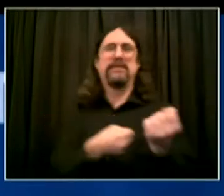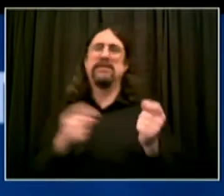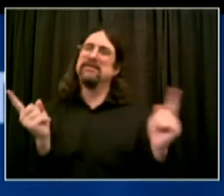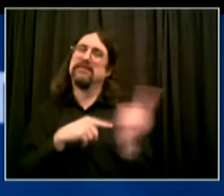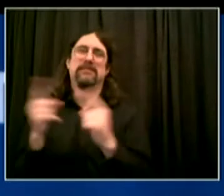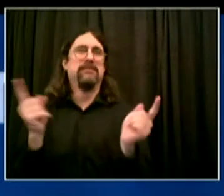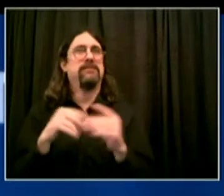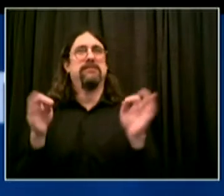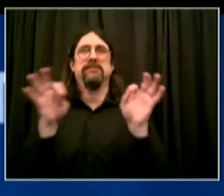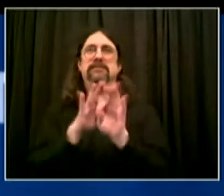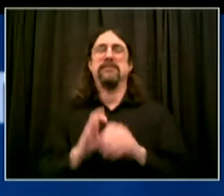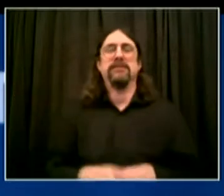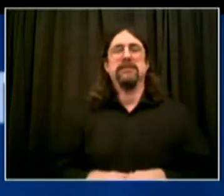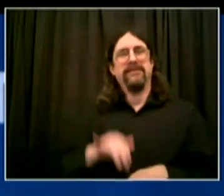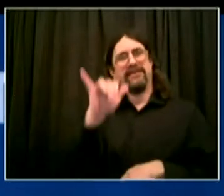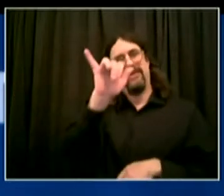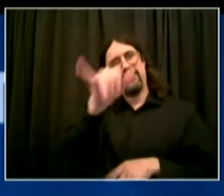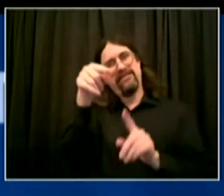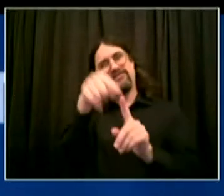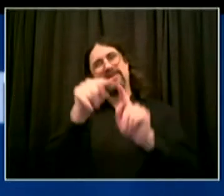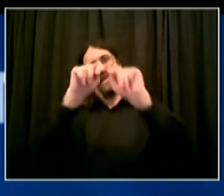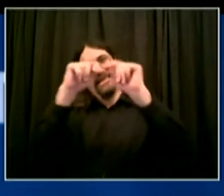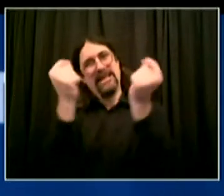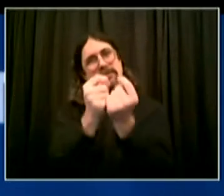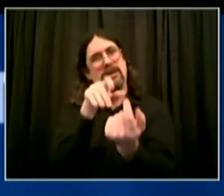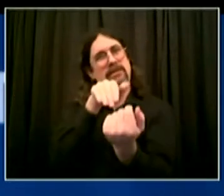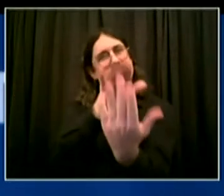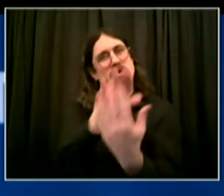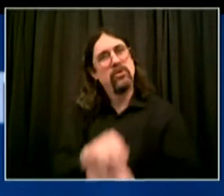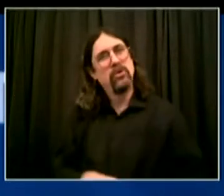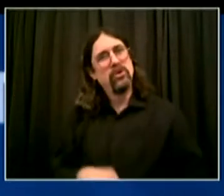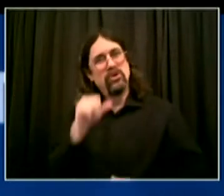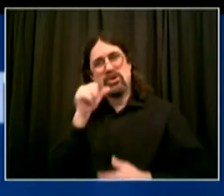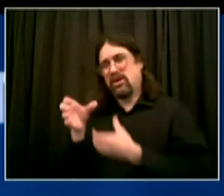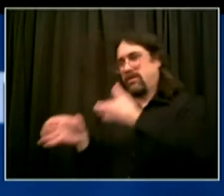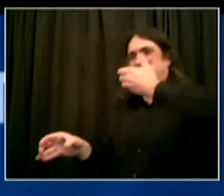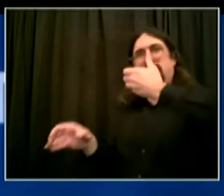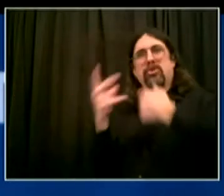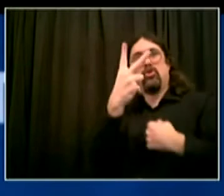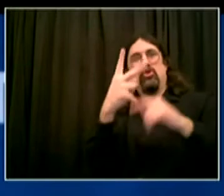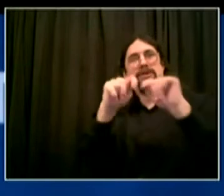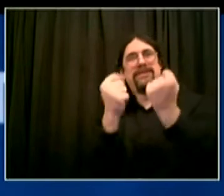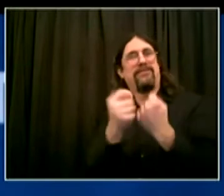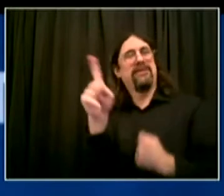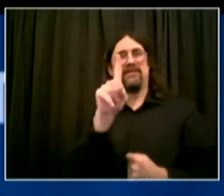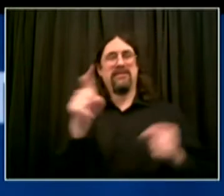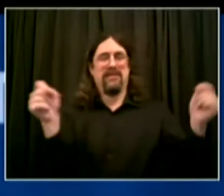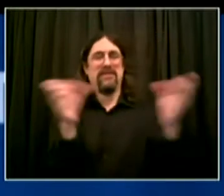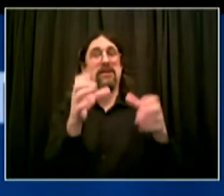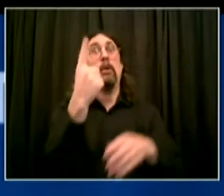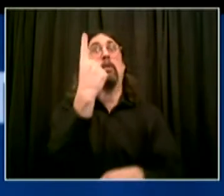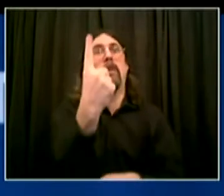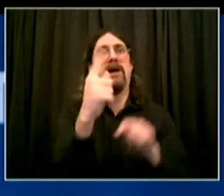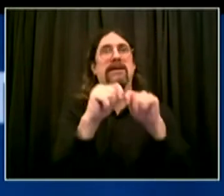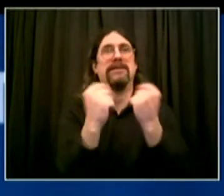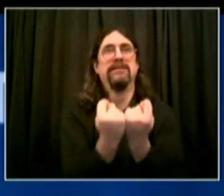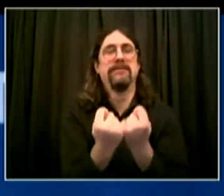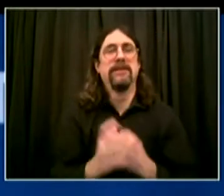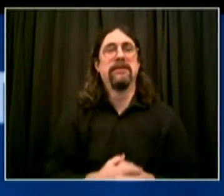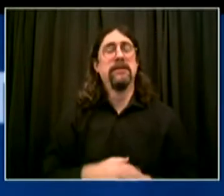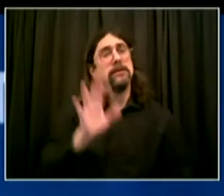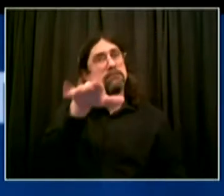talked about it for years now, about that shared responsibility. Police and community working together. You've heard Rodney